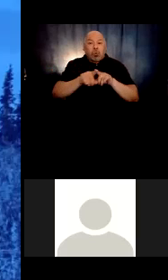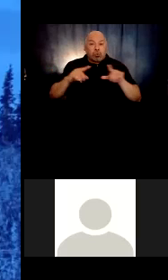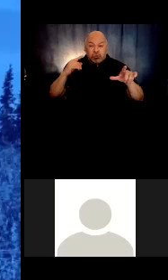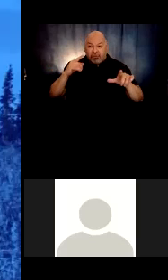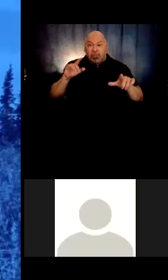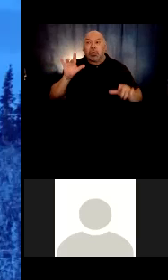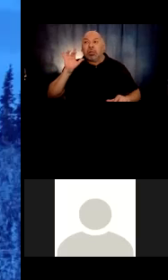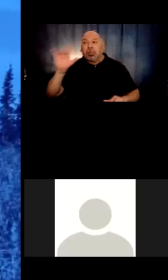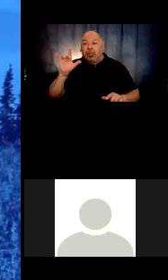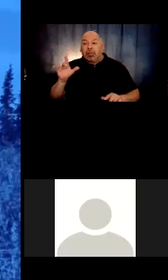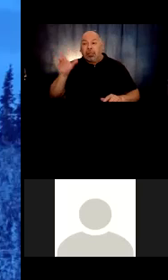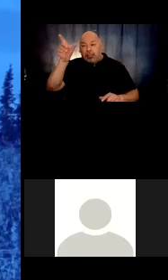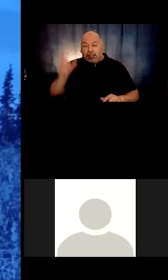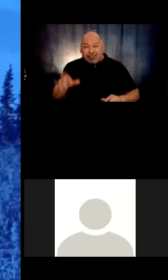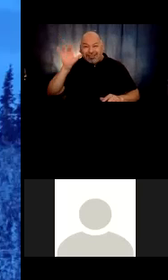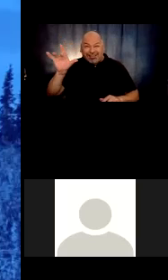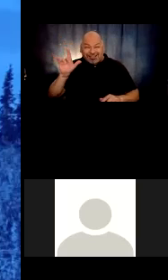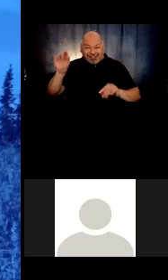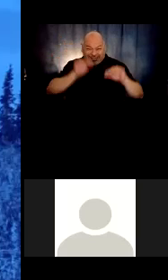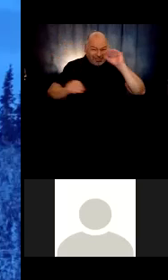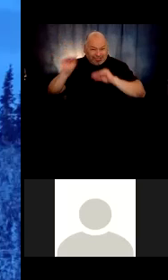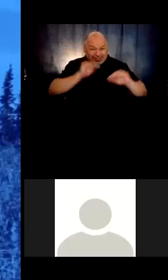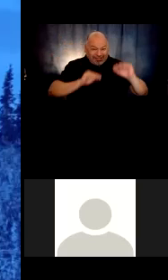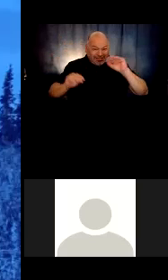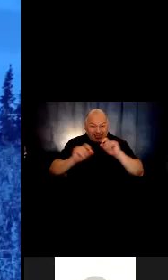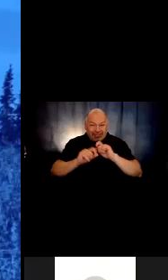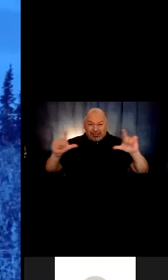can use that gray bar on the side.